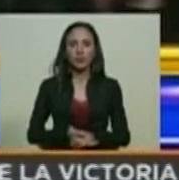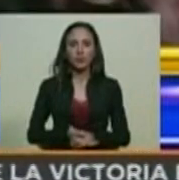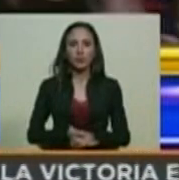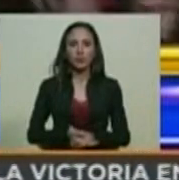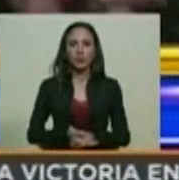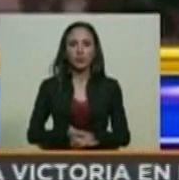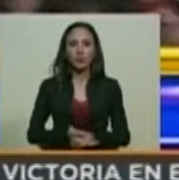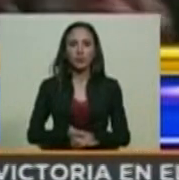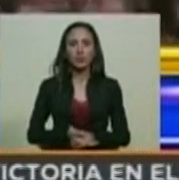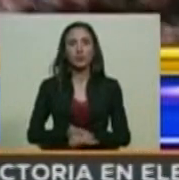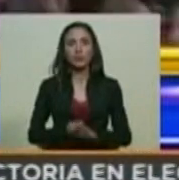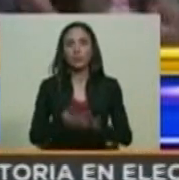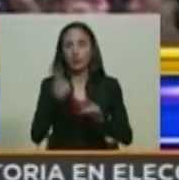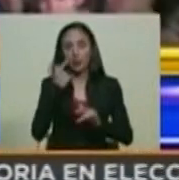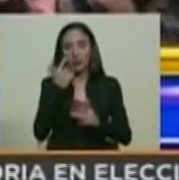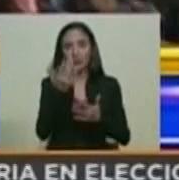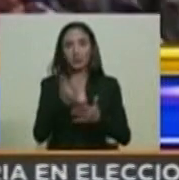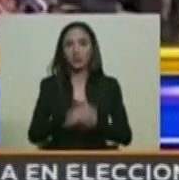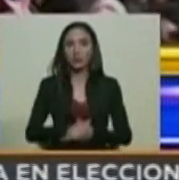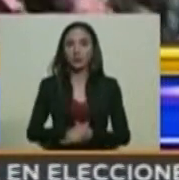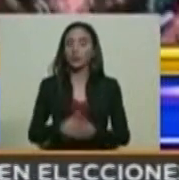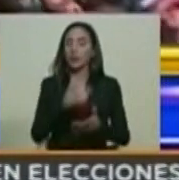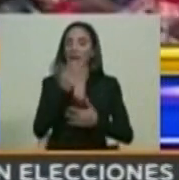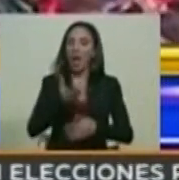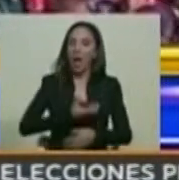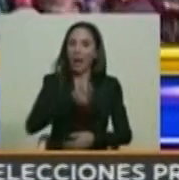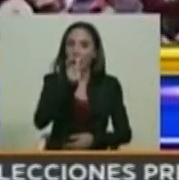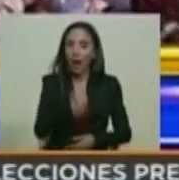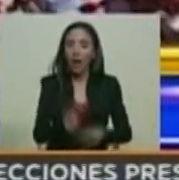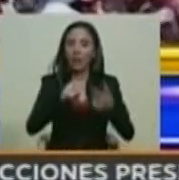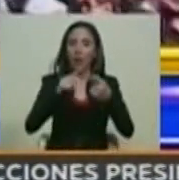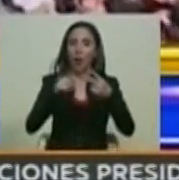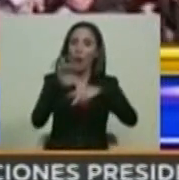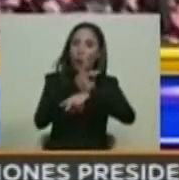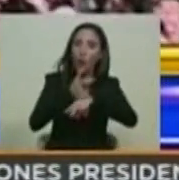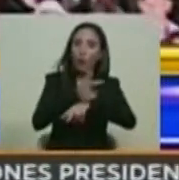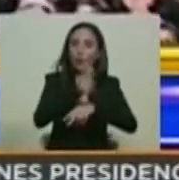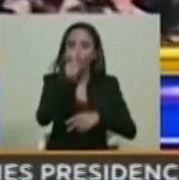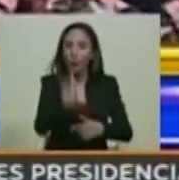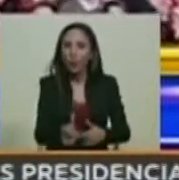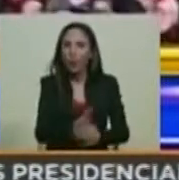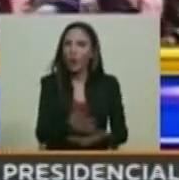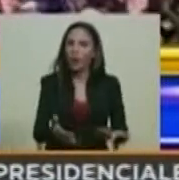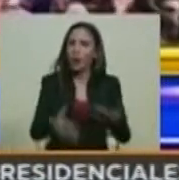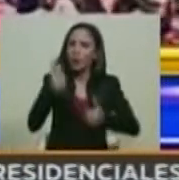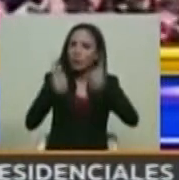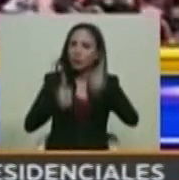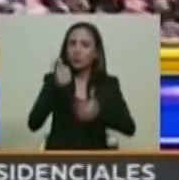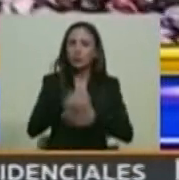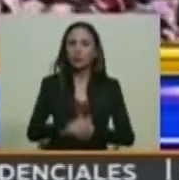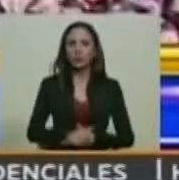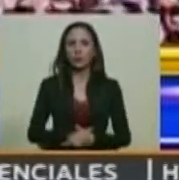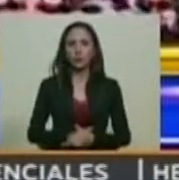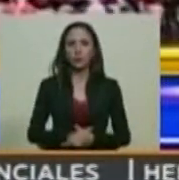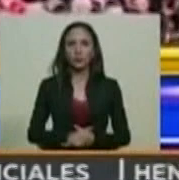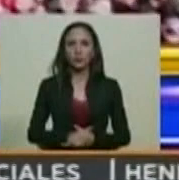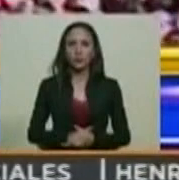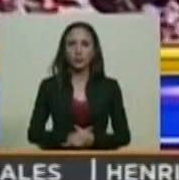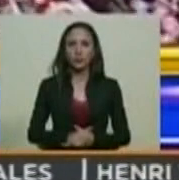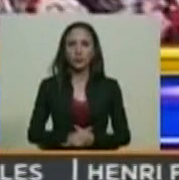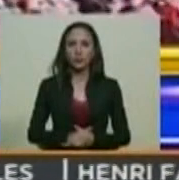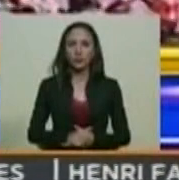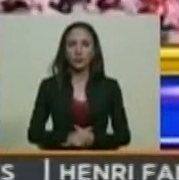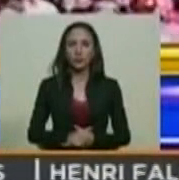president. As we've reported all day today, when we were outside walking, reporting from voting centers, they were practically